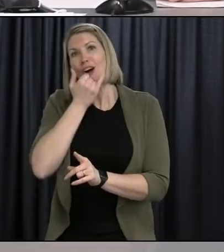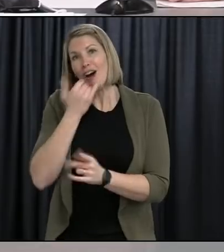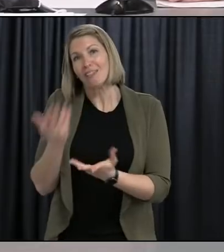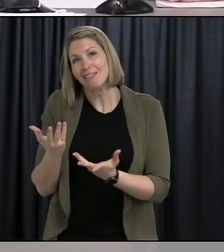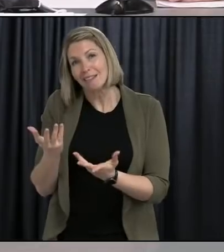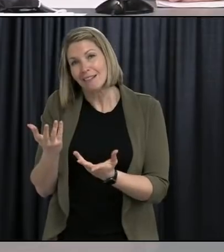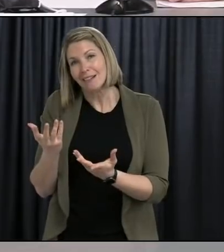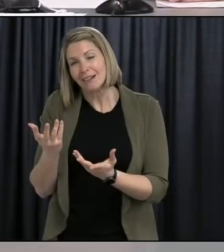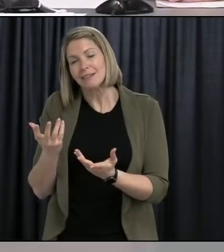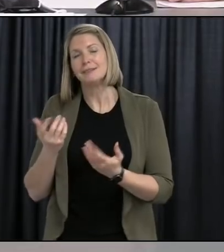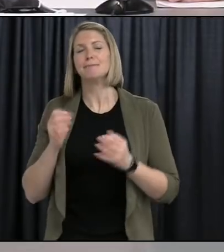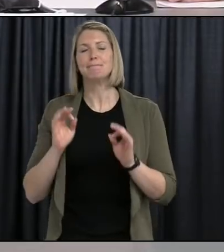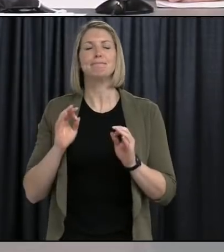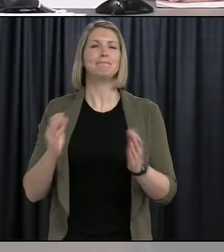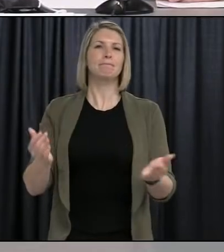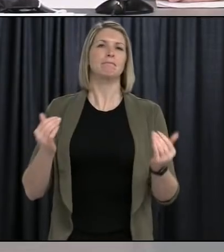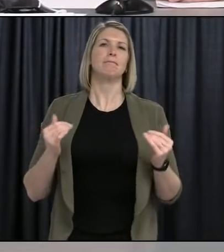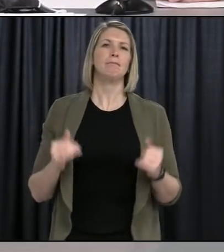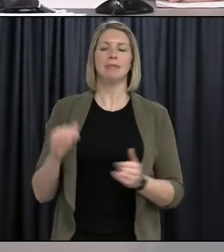ahead.